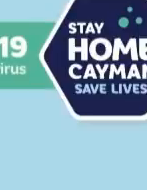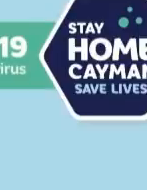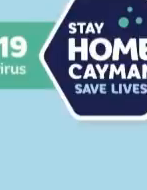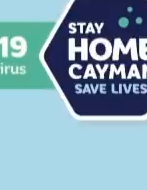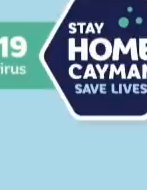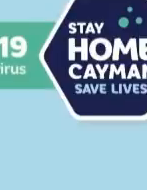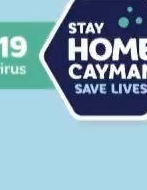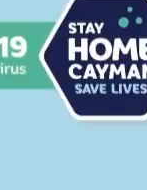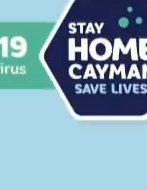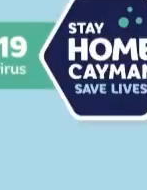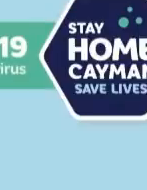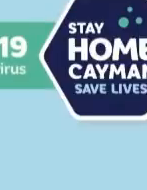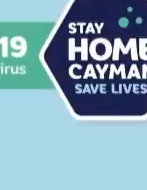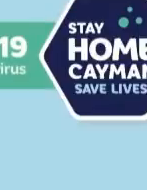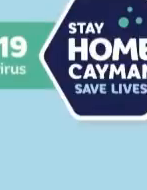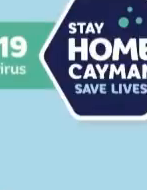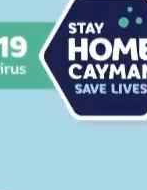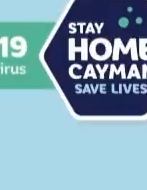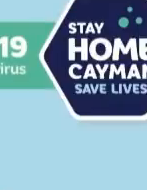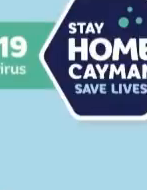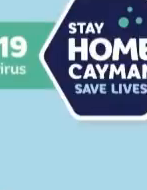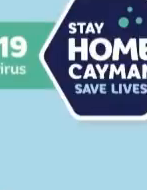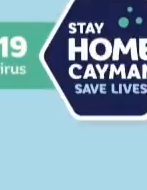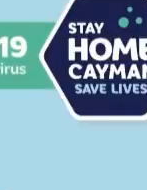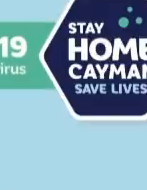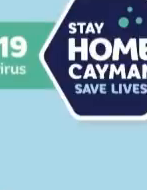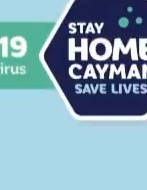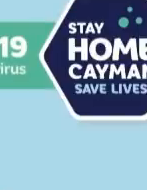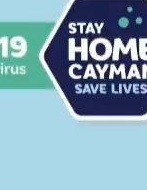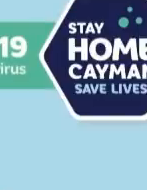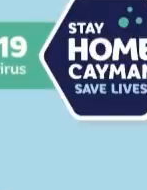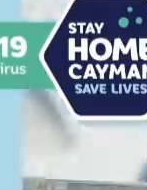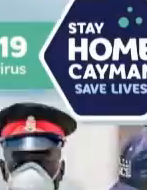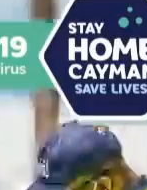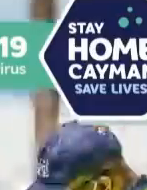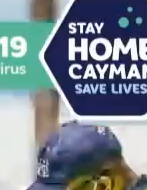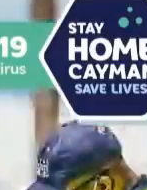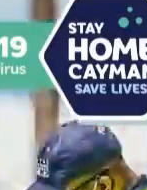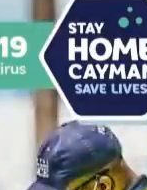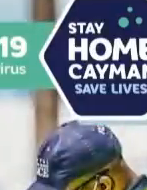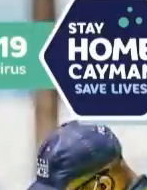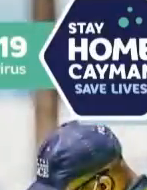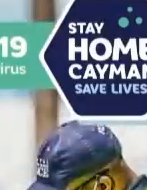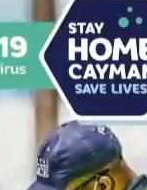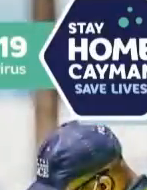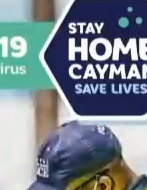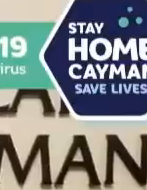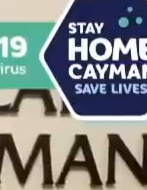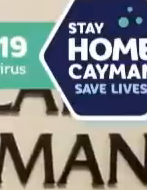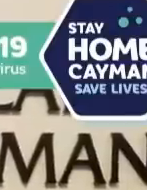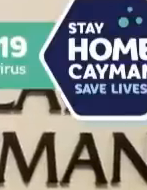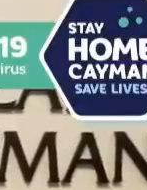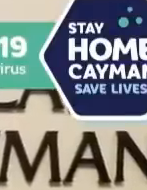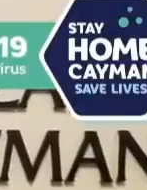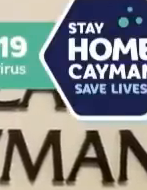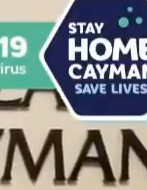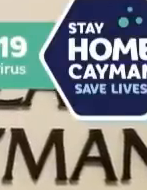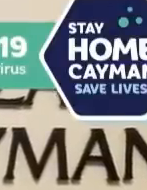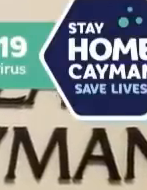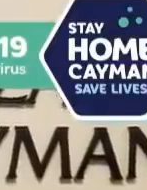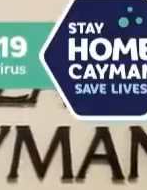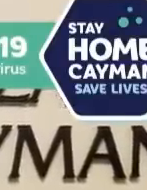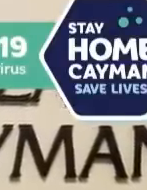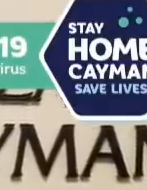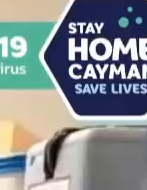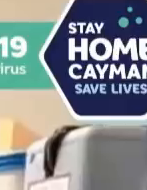the fight are the many frontline workers diligently ensuring the continuity of our islands. From the police service, members of the National Emergency